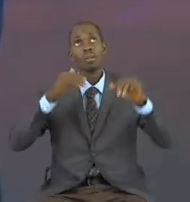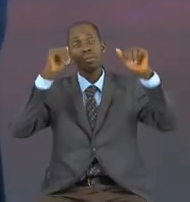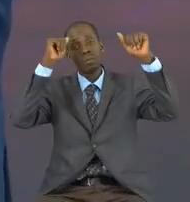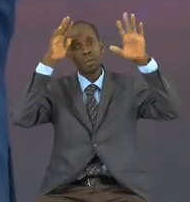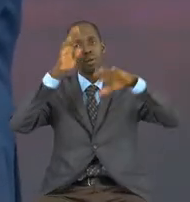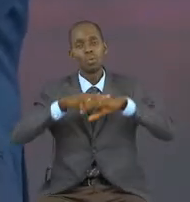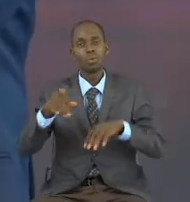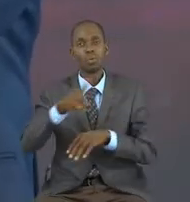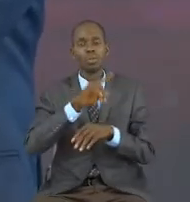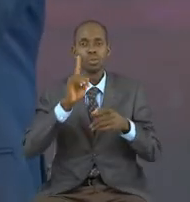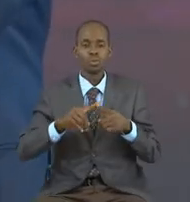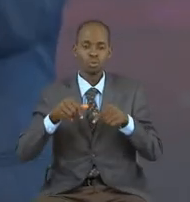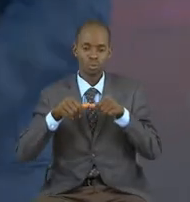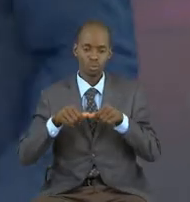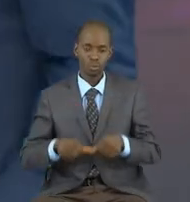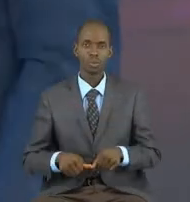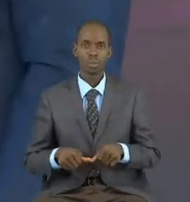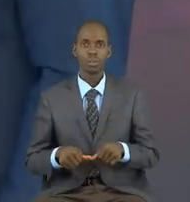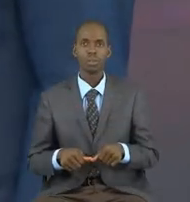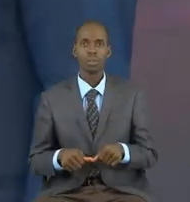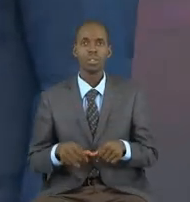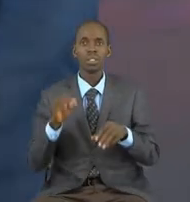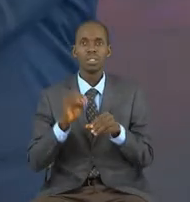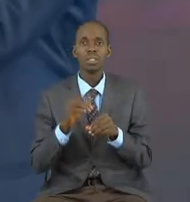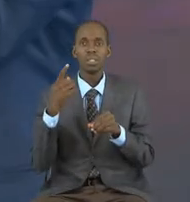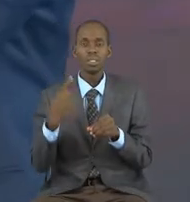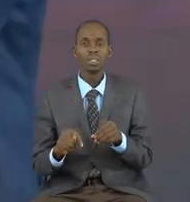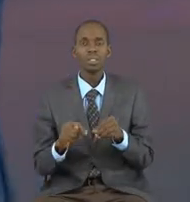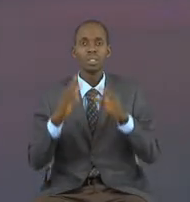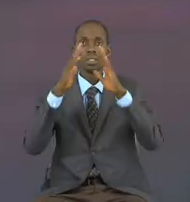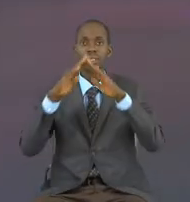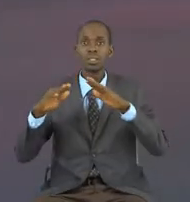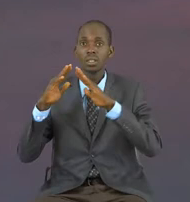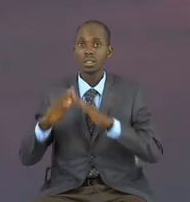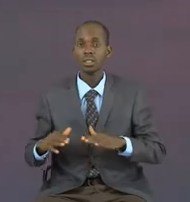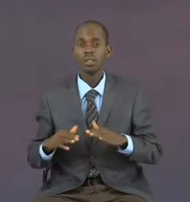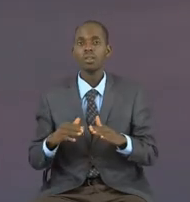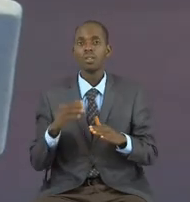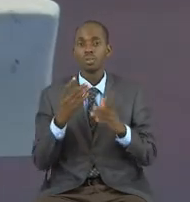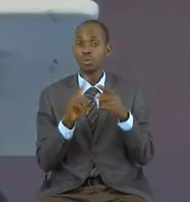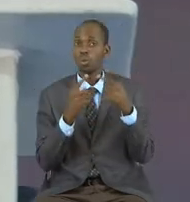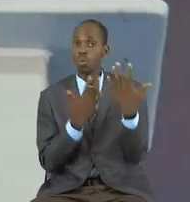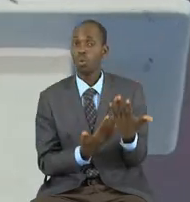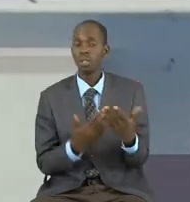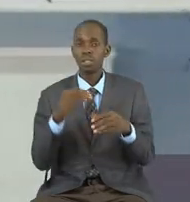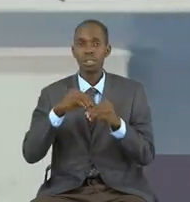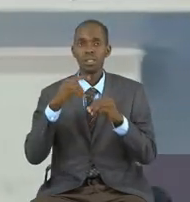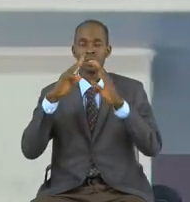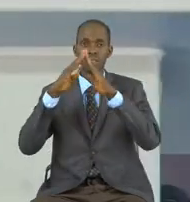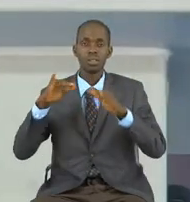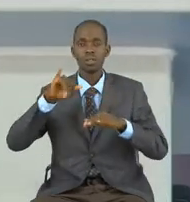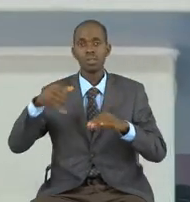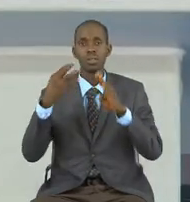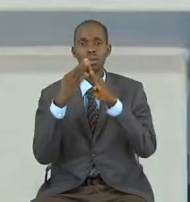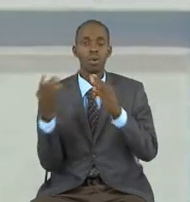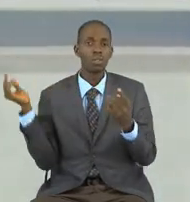ye in the city of Jerusalem until ye be endued with power